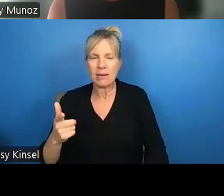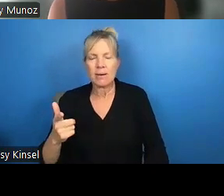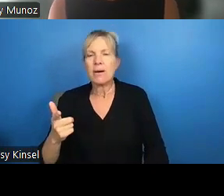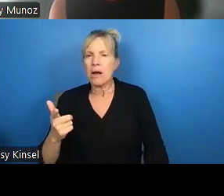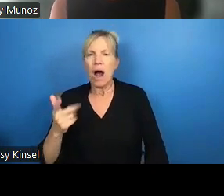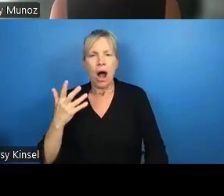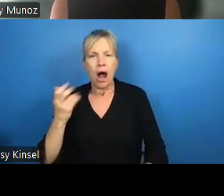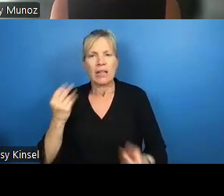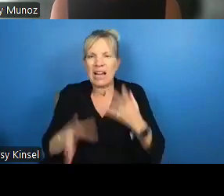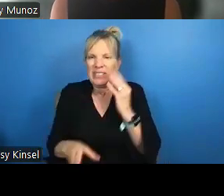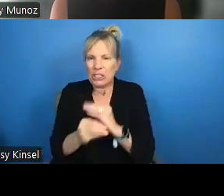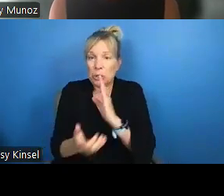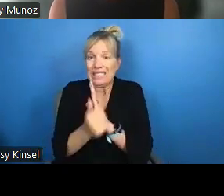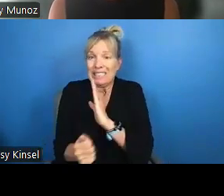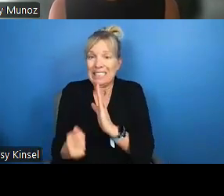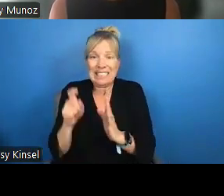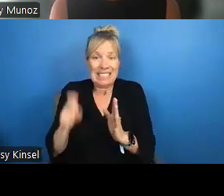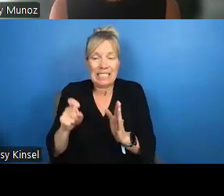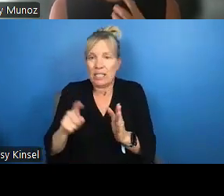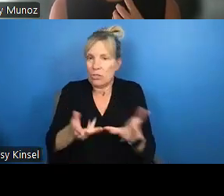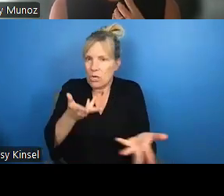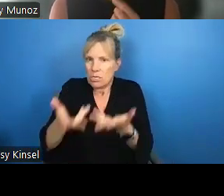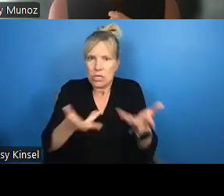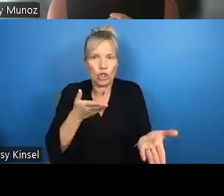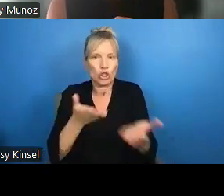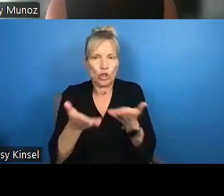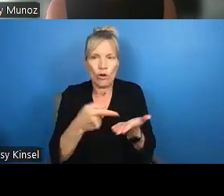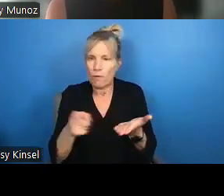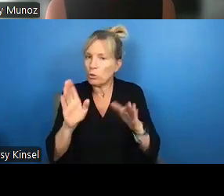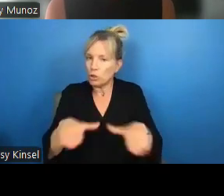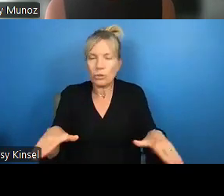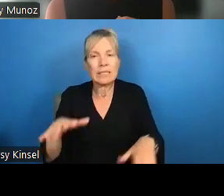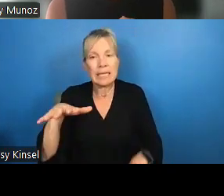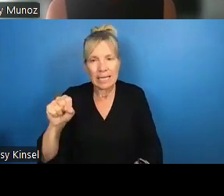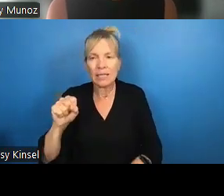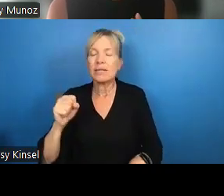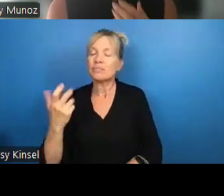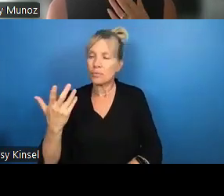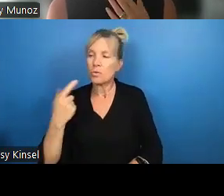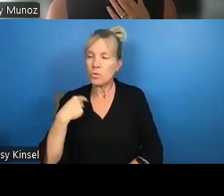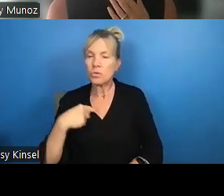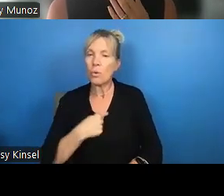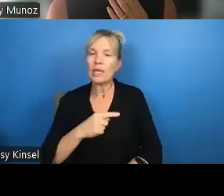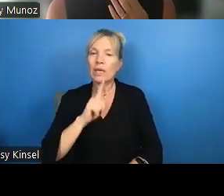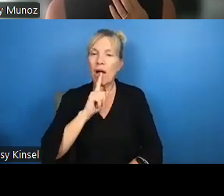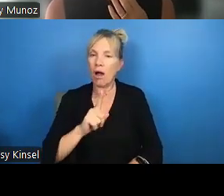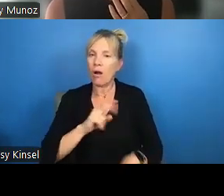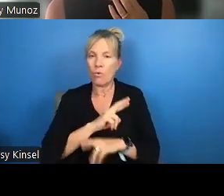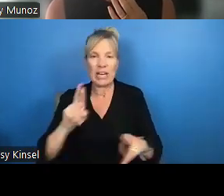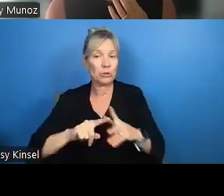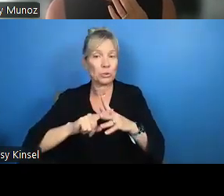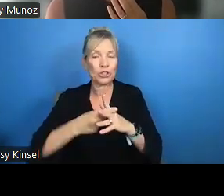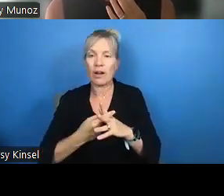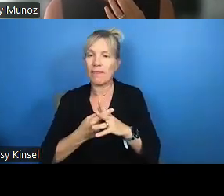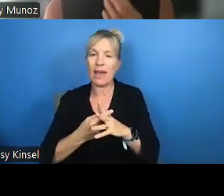additional skills that are needed to be able to serve those children. And so we are actually set to begin that